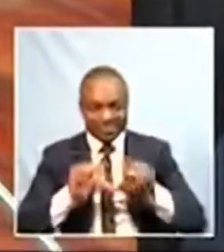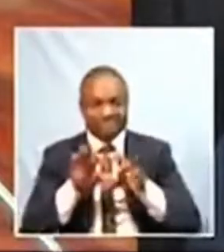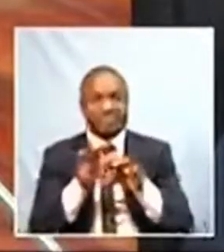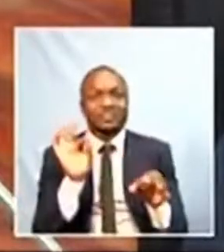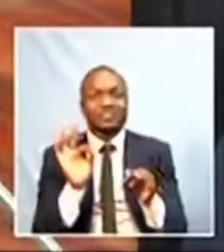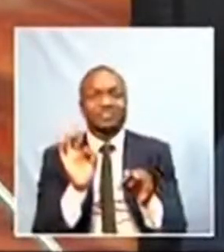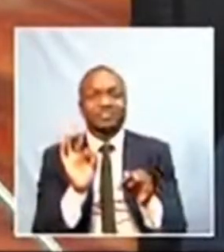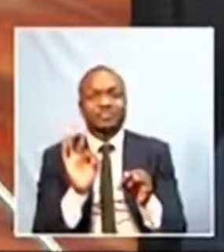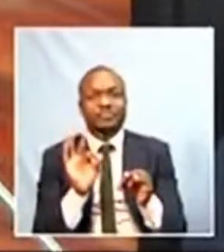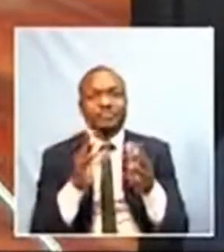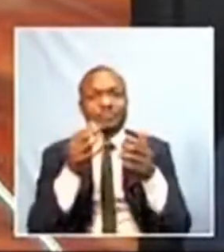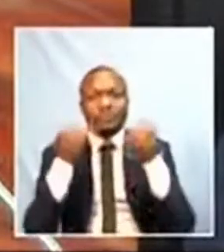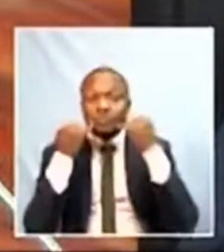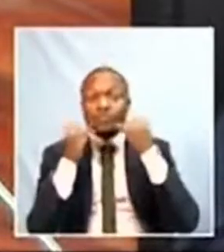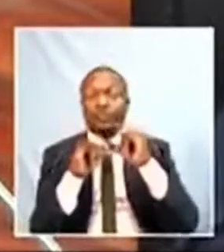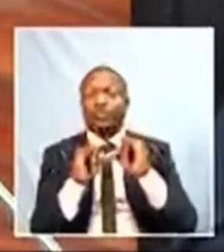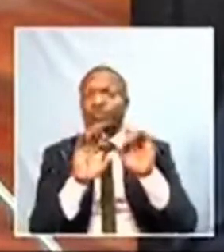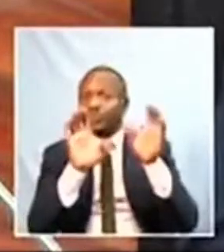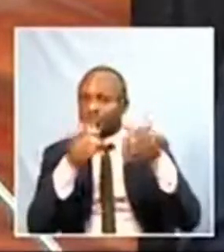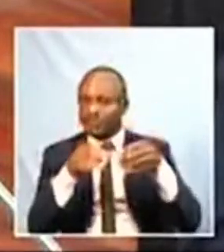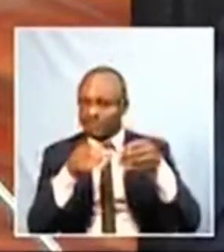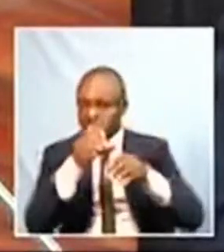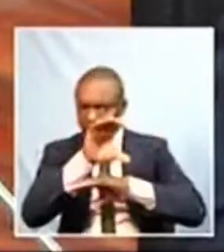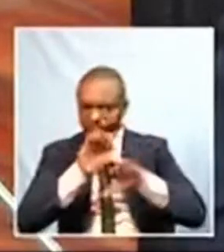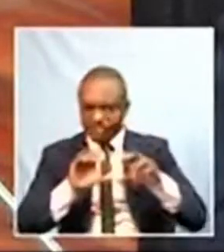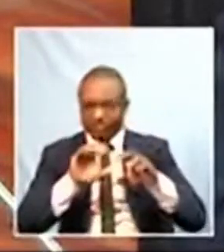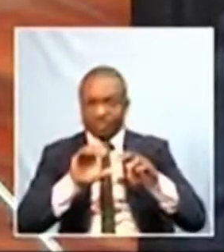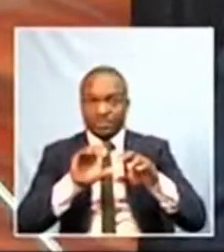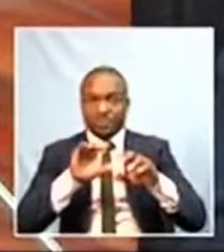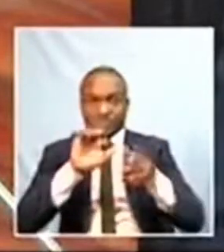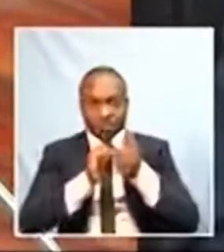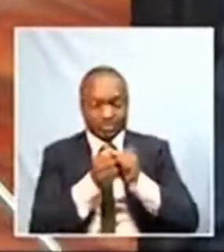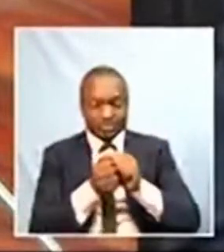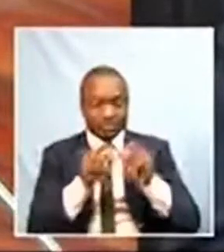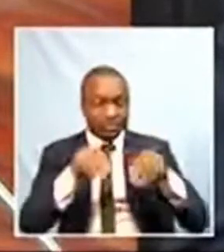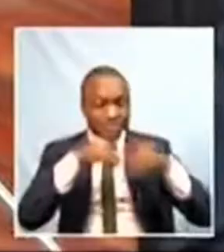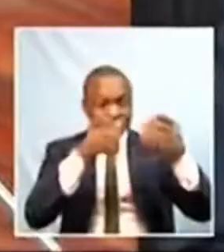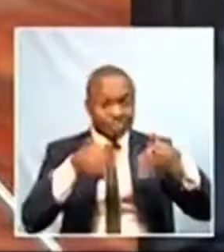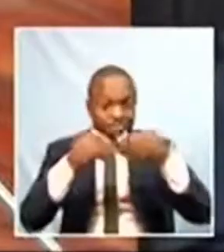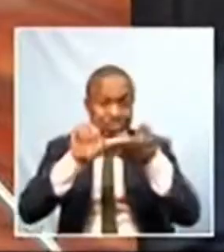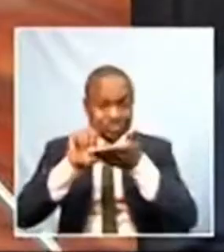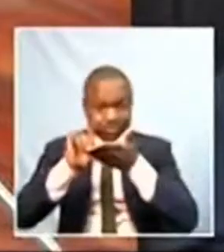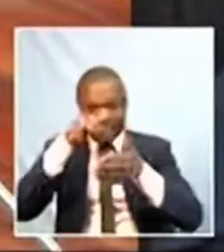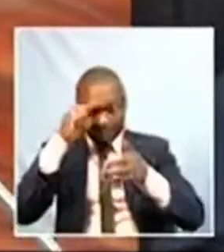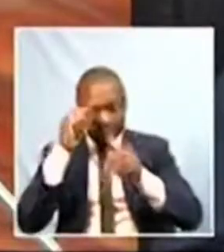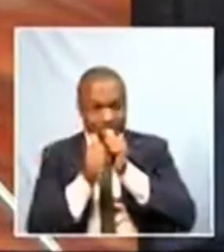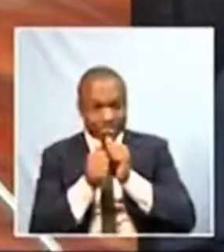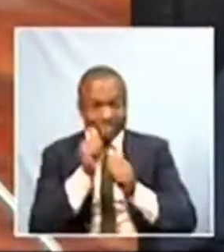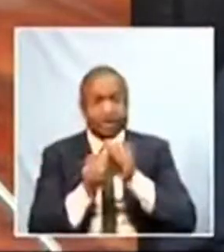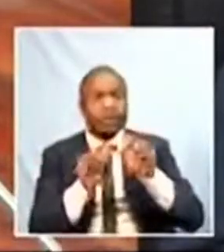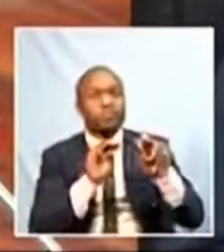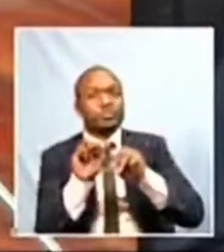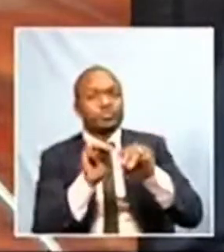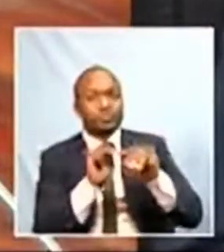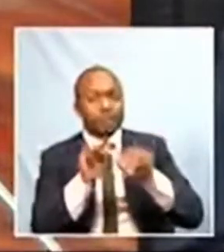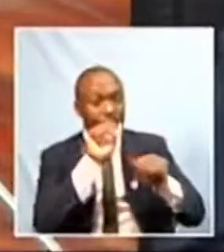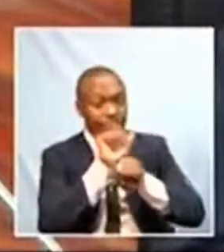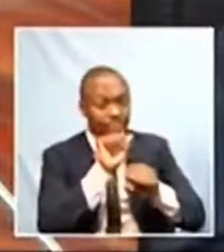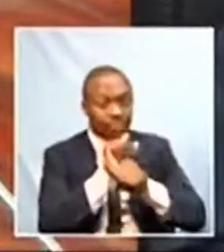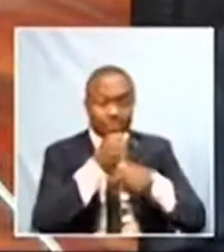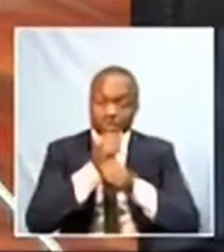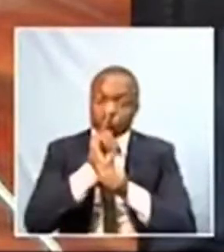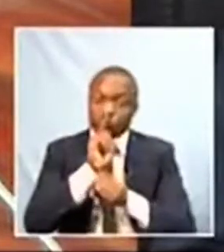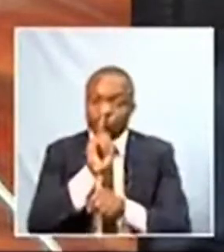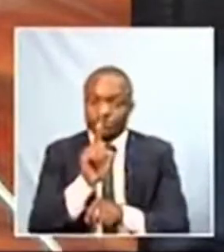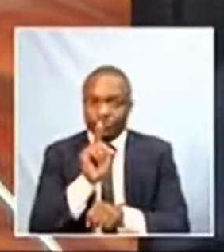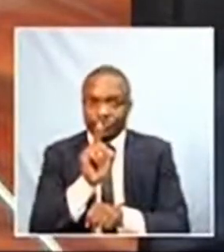Auditor General and wishes to inform the committee that the cause of the delay to disburse the loans was as a result of management's effort to